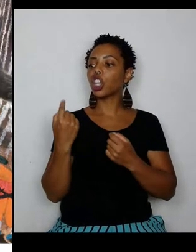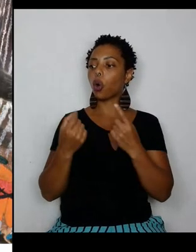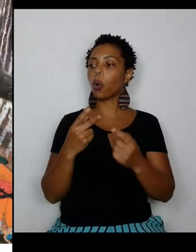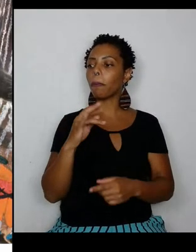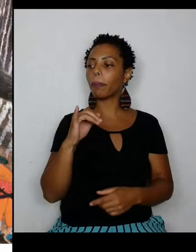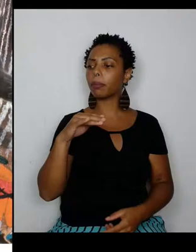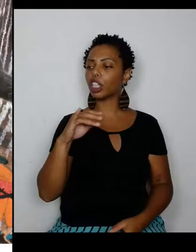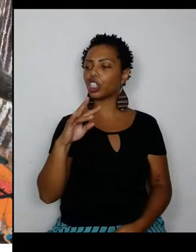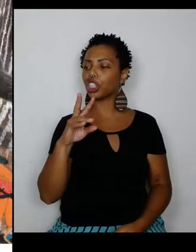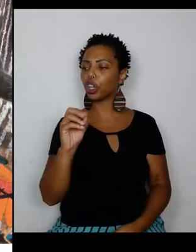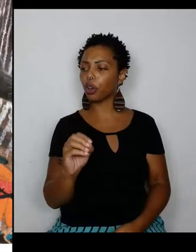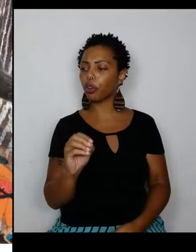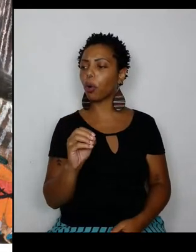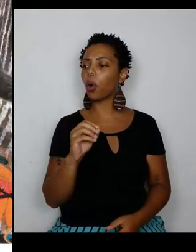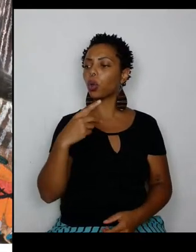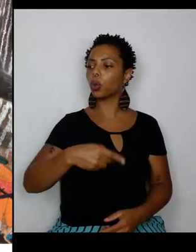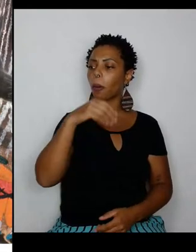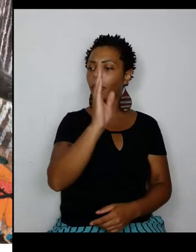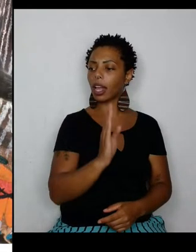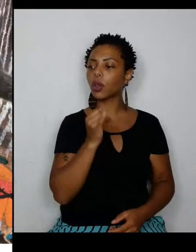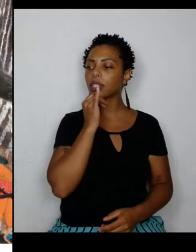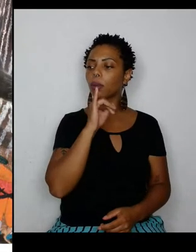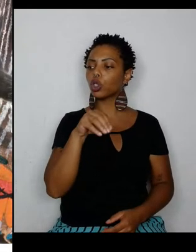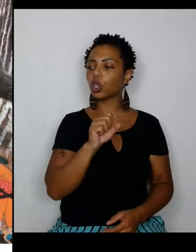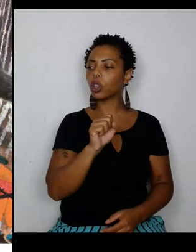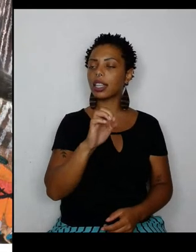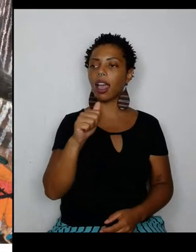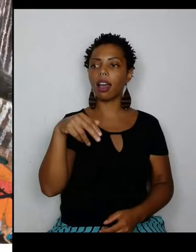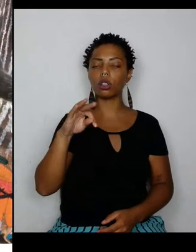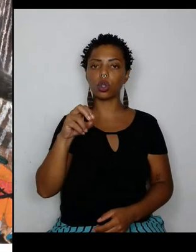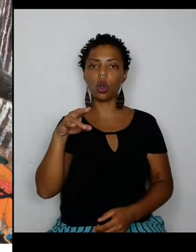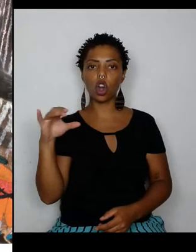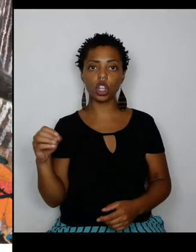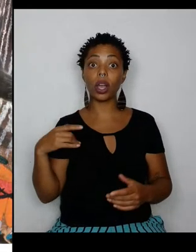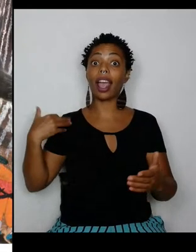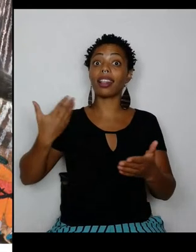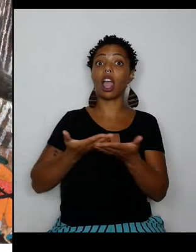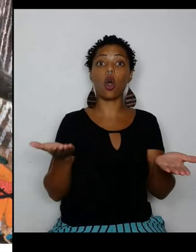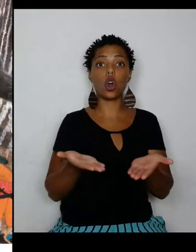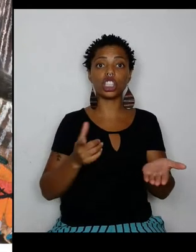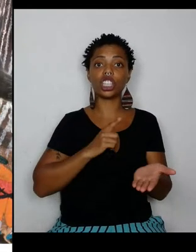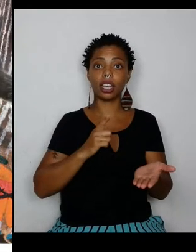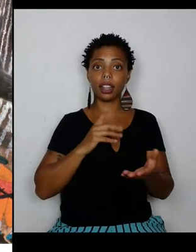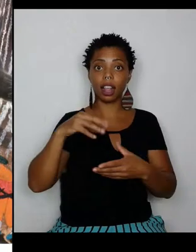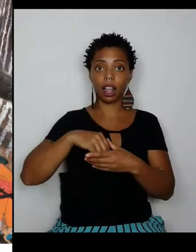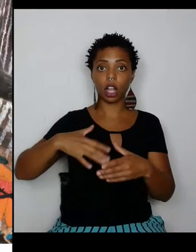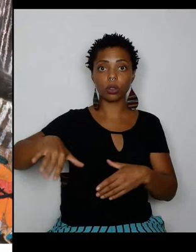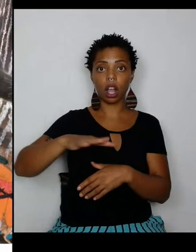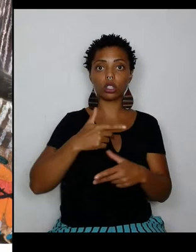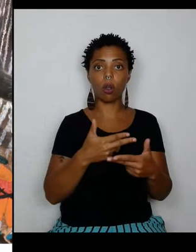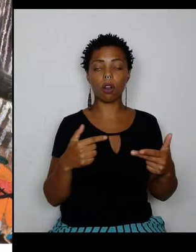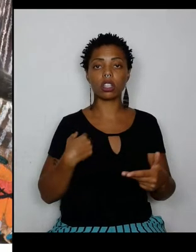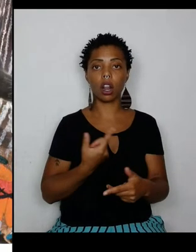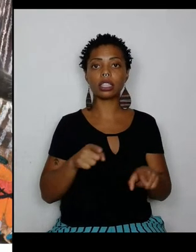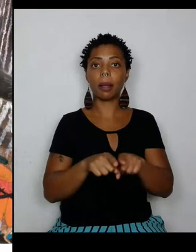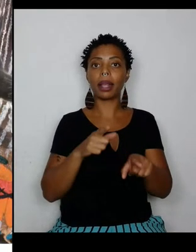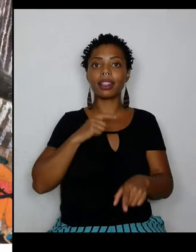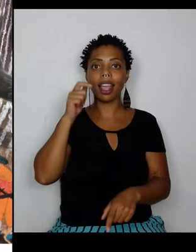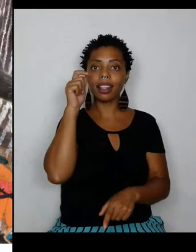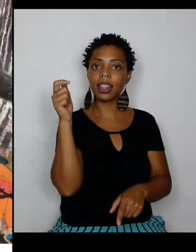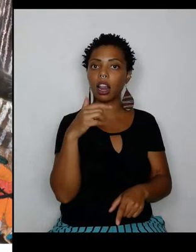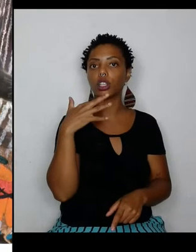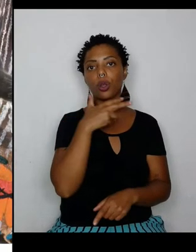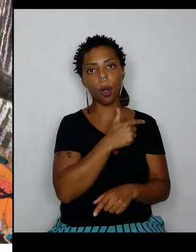there were also works from brazilian primitives such as jose antonio da silva which is part of our collection and of